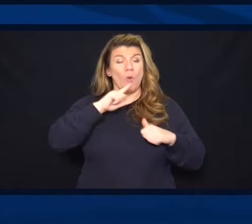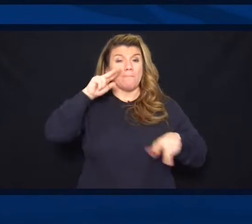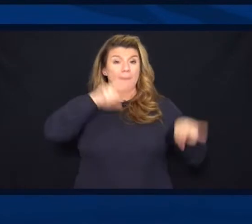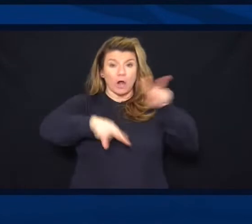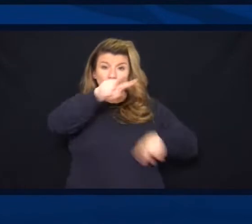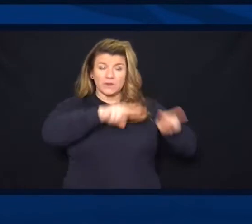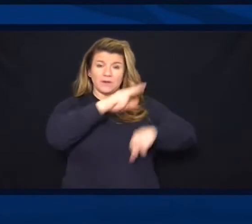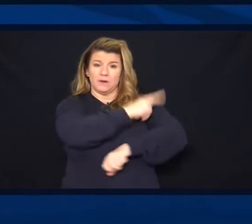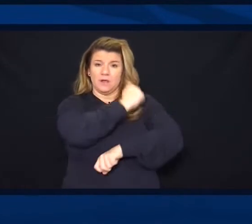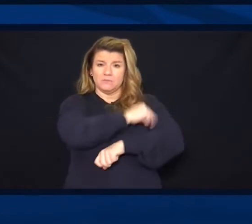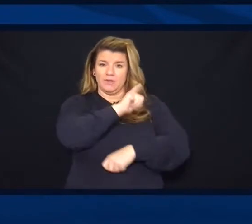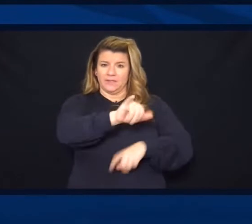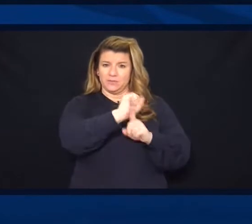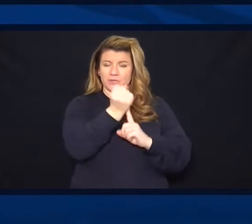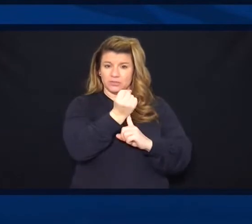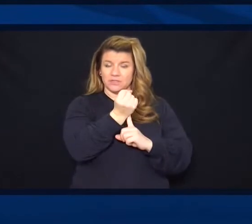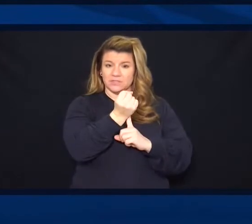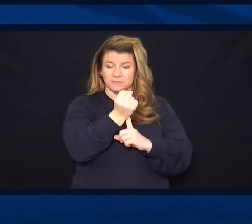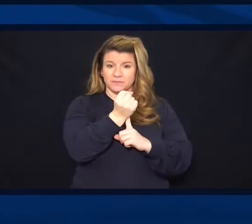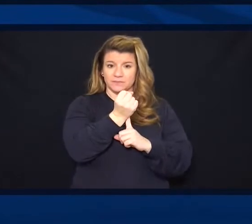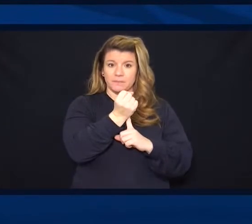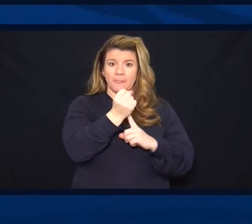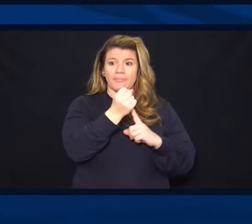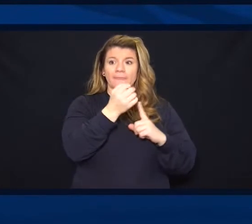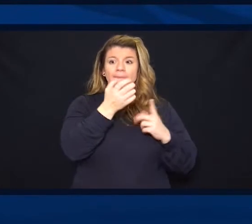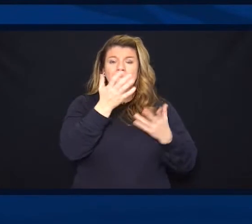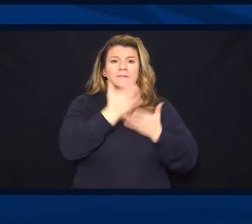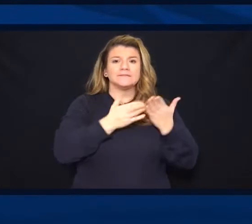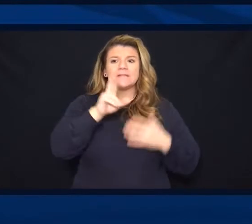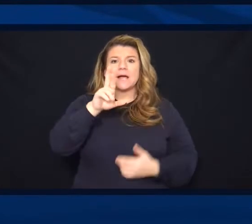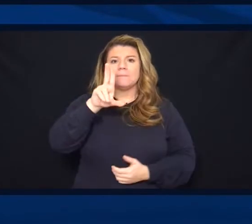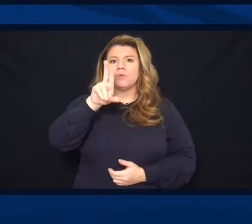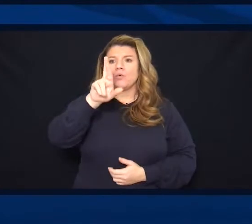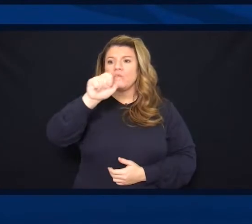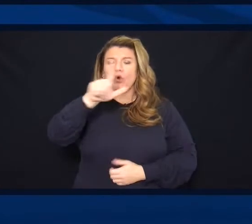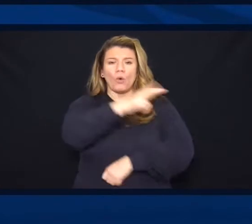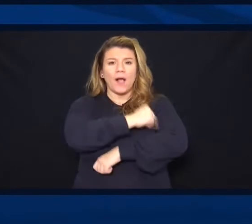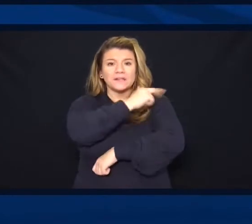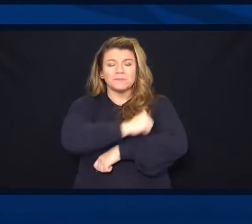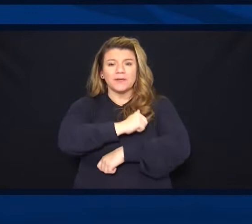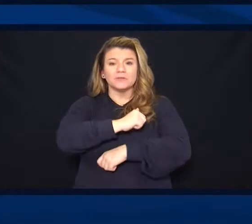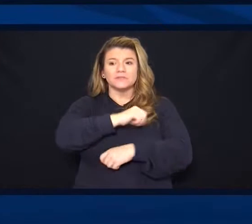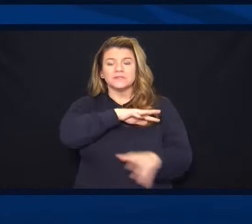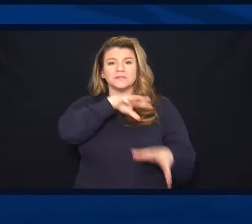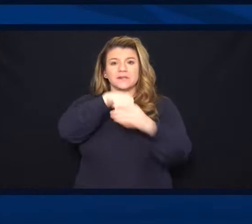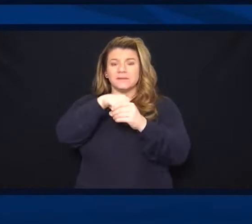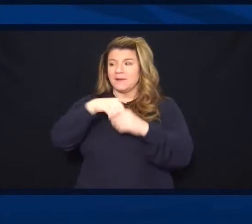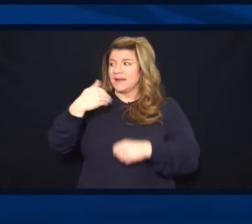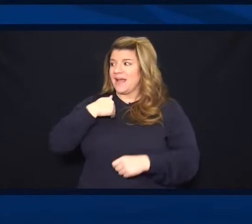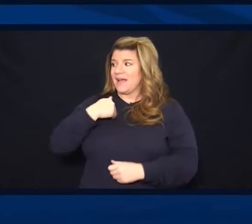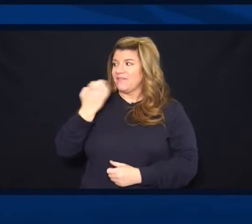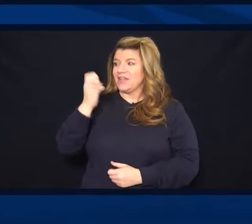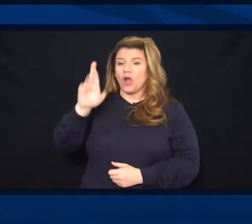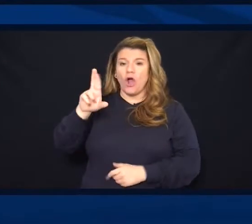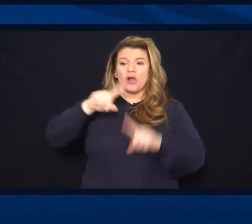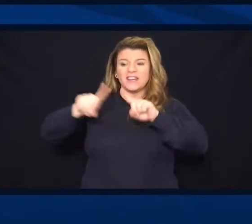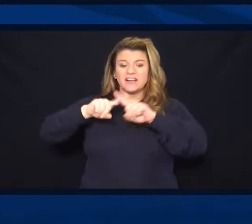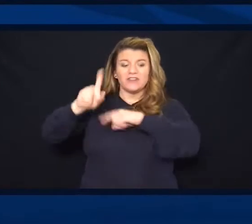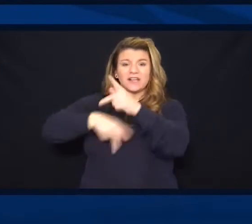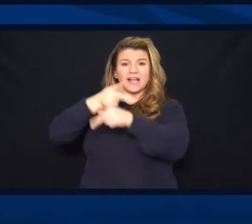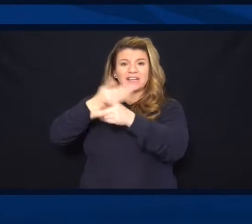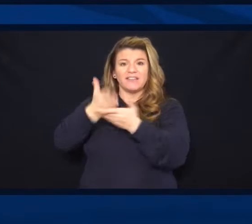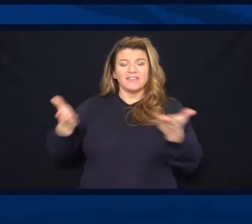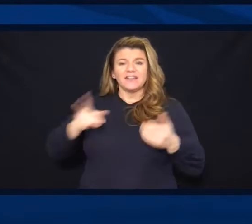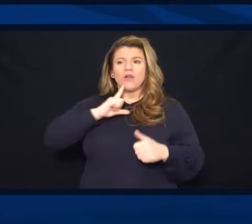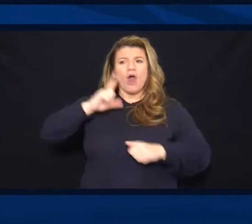the hospital situation. I know some rural hospitals get into diversion from ER and those kind of things, and there are